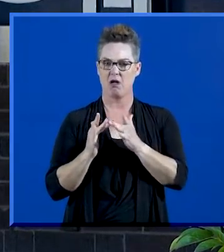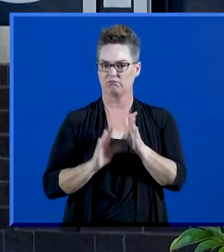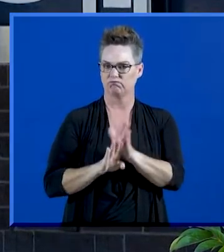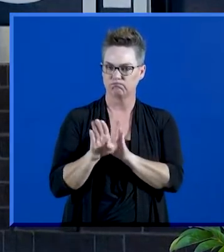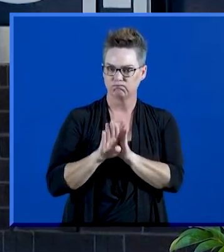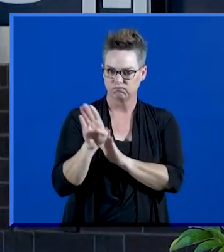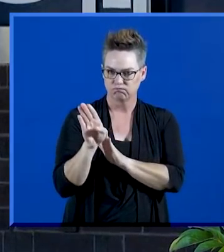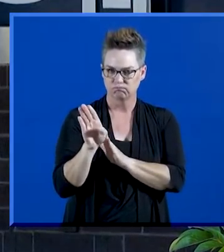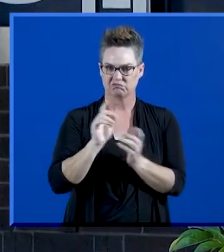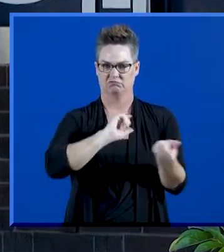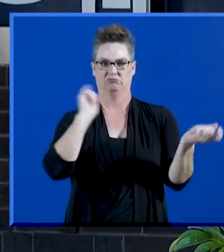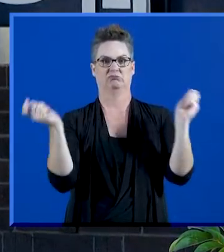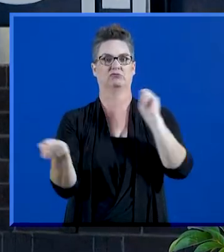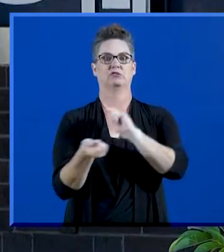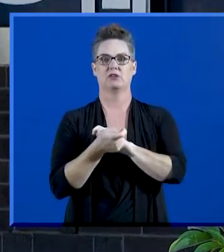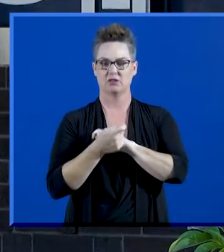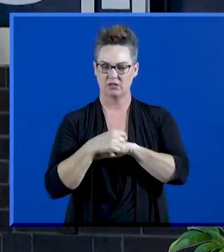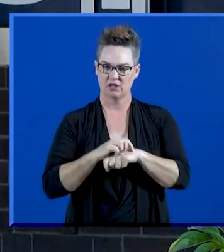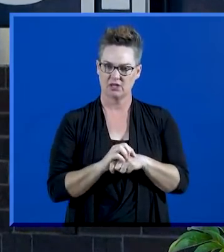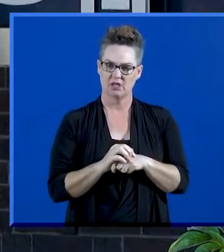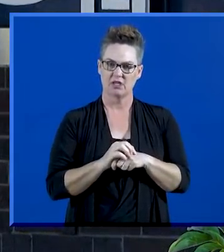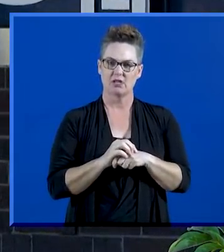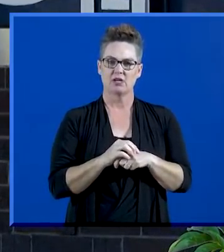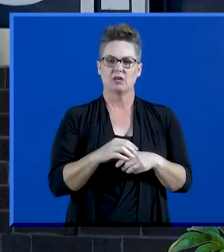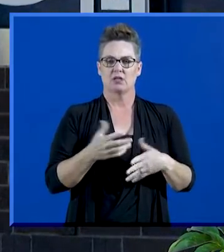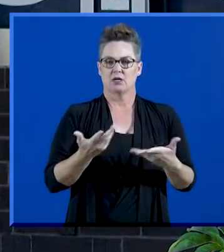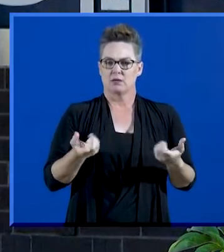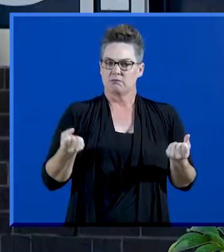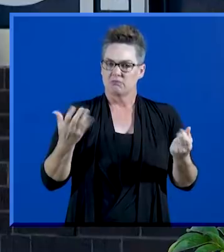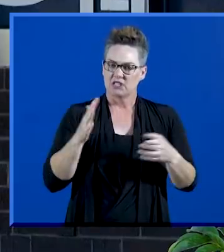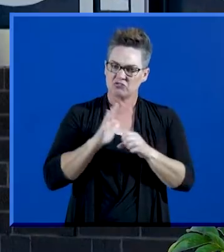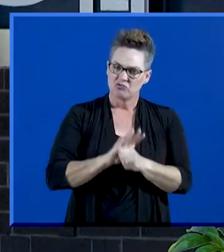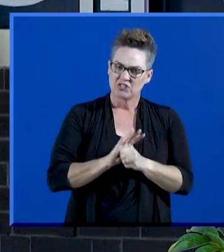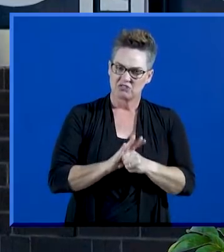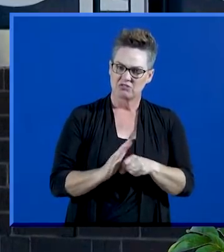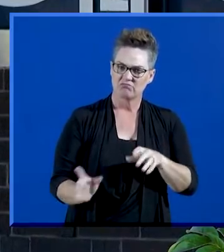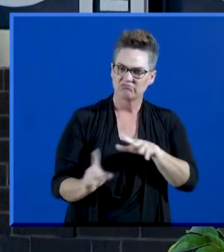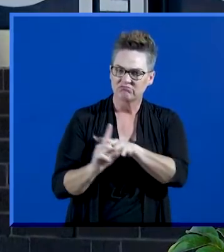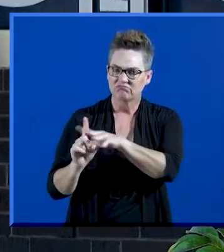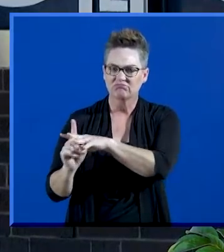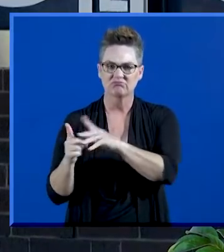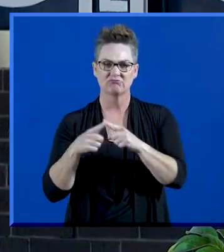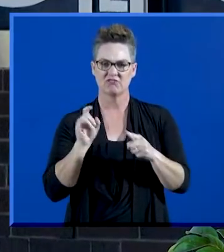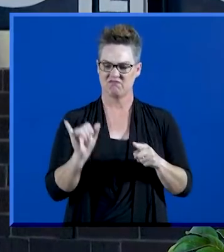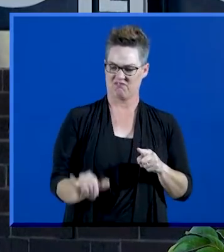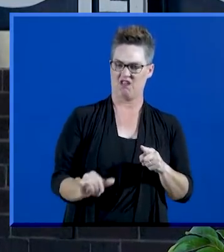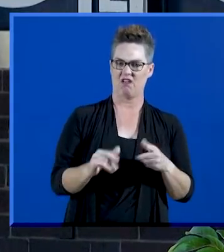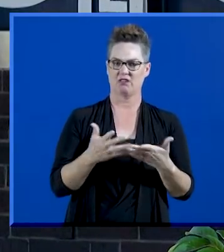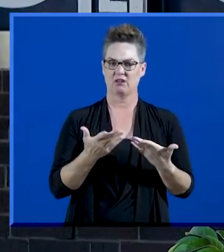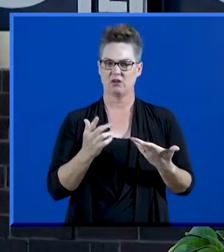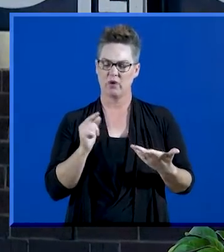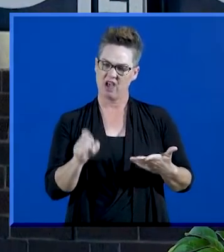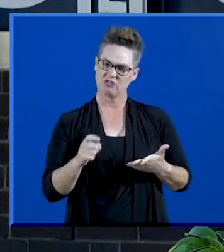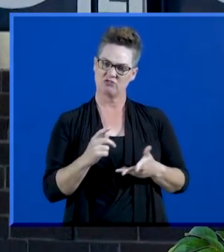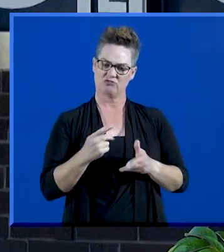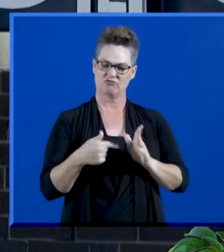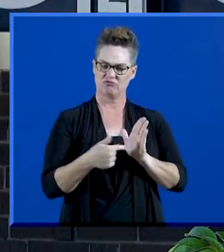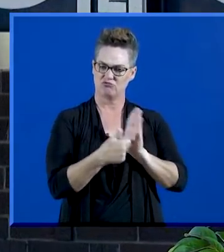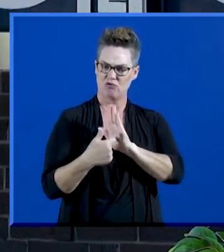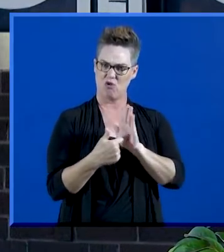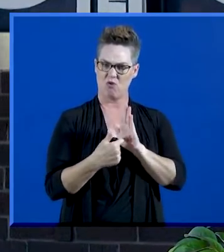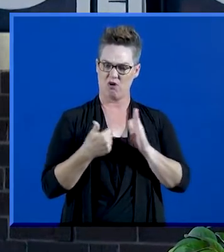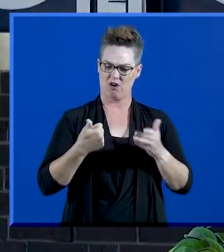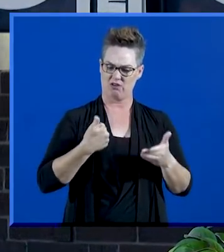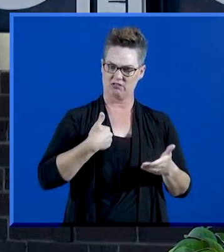began to grow dramatically. With this came an influx of stressors we have never seen before, as we felt the need